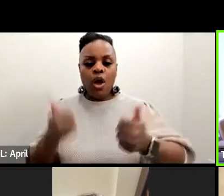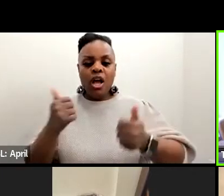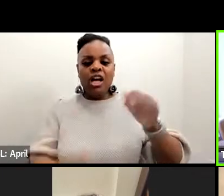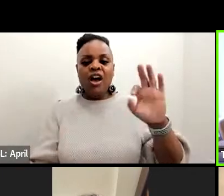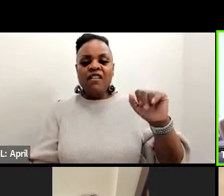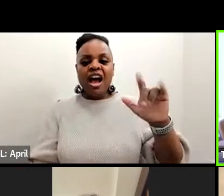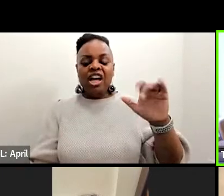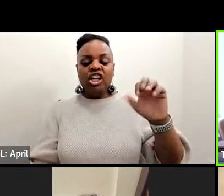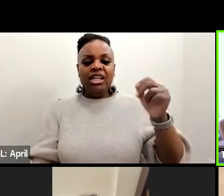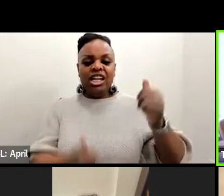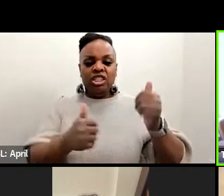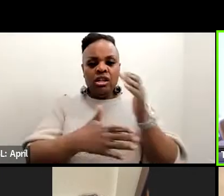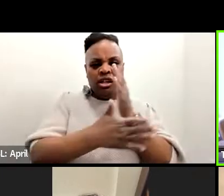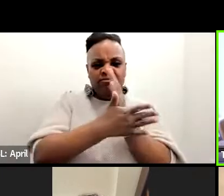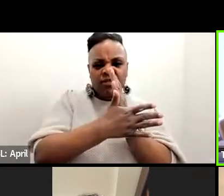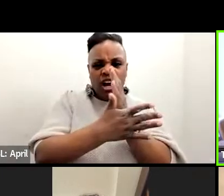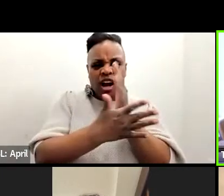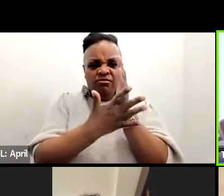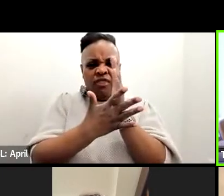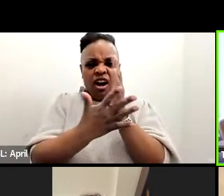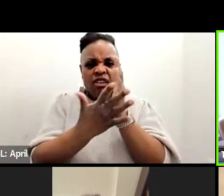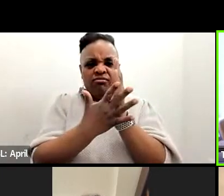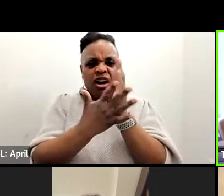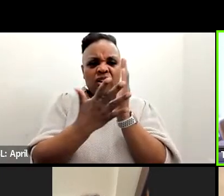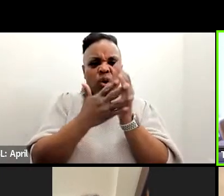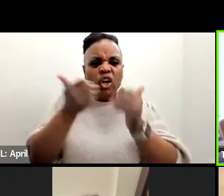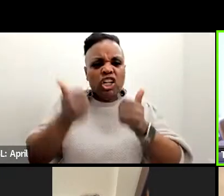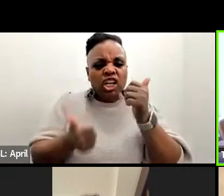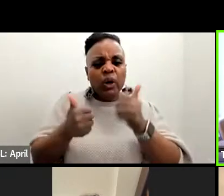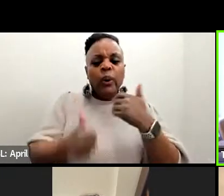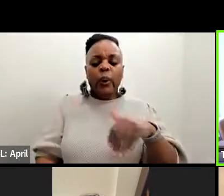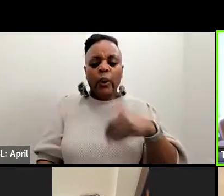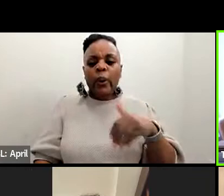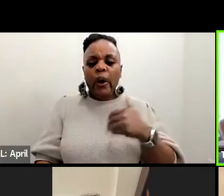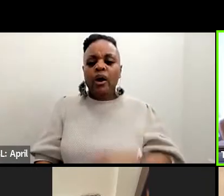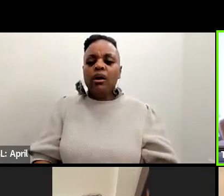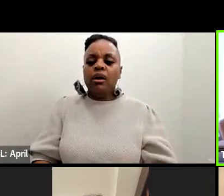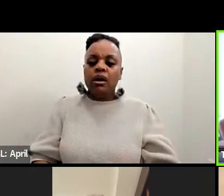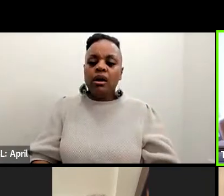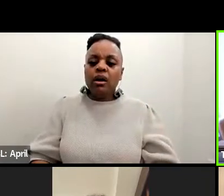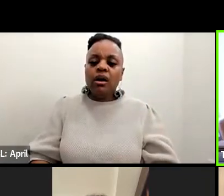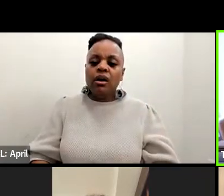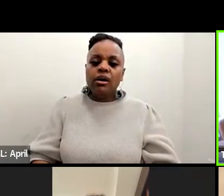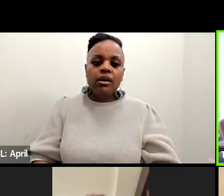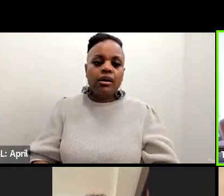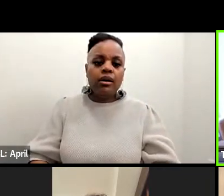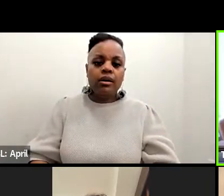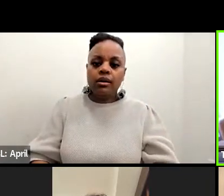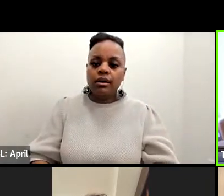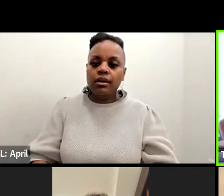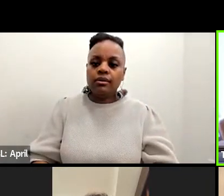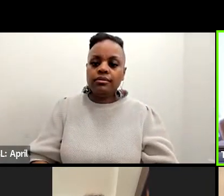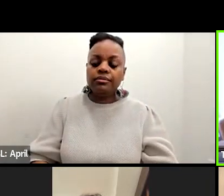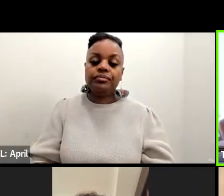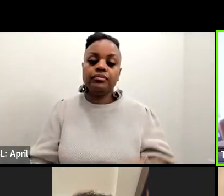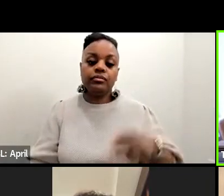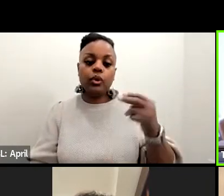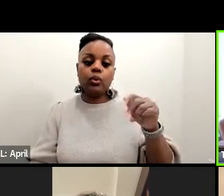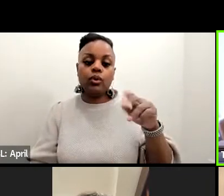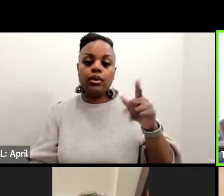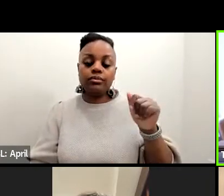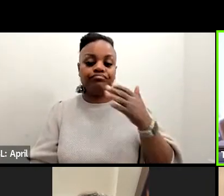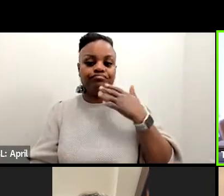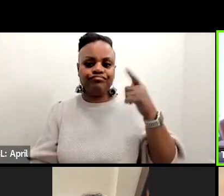in exile, but I want to add another layer to that question, which you or others can